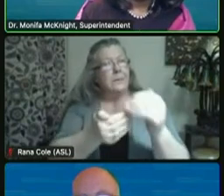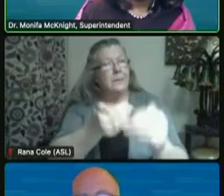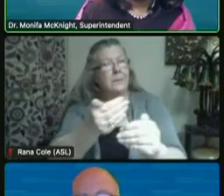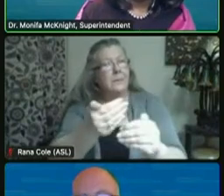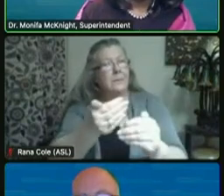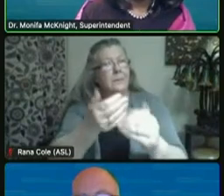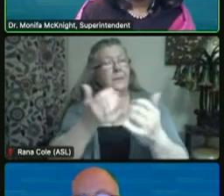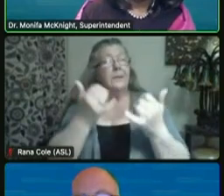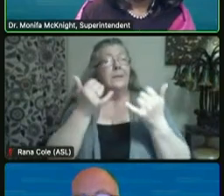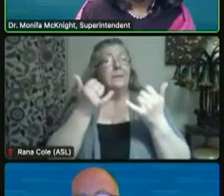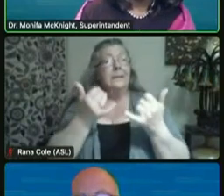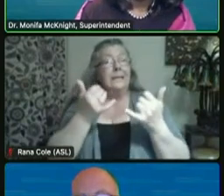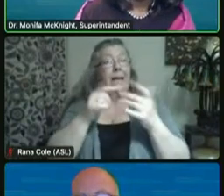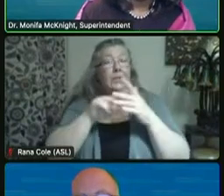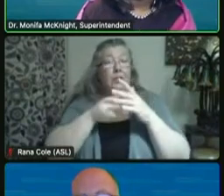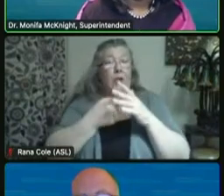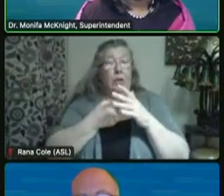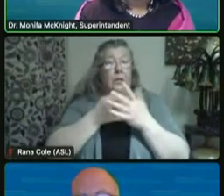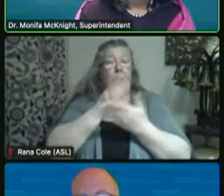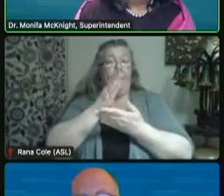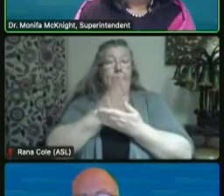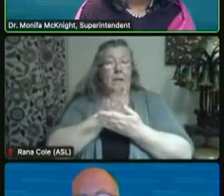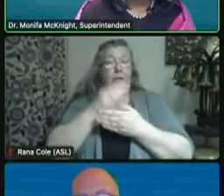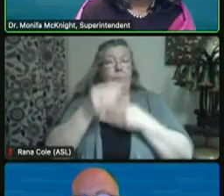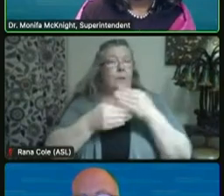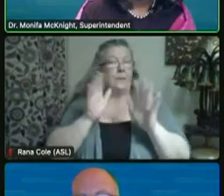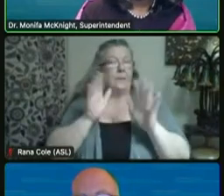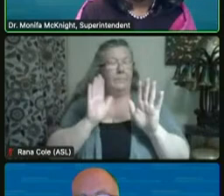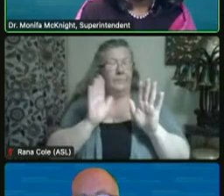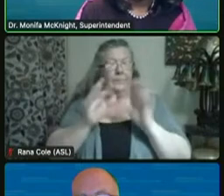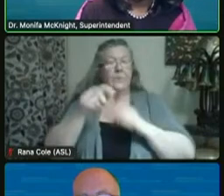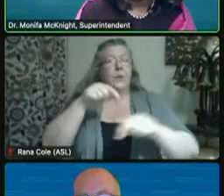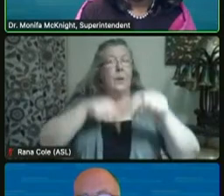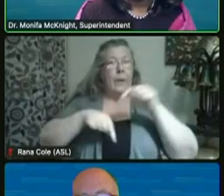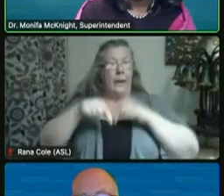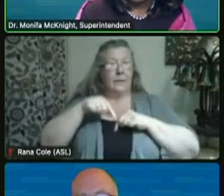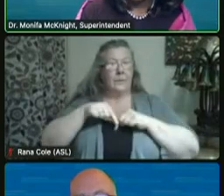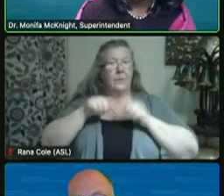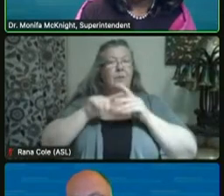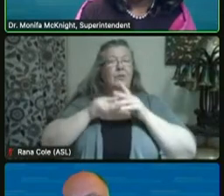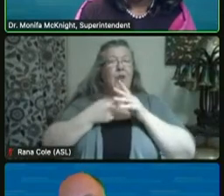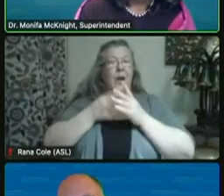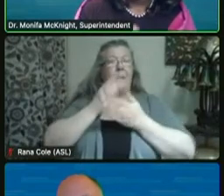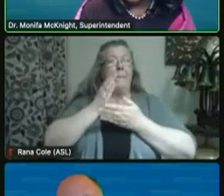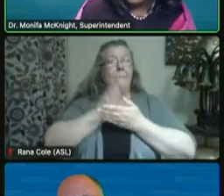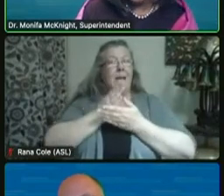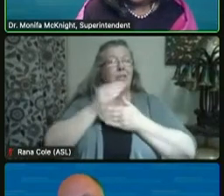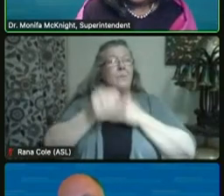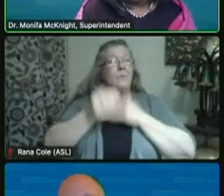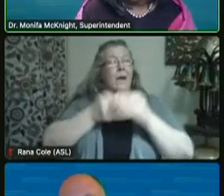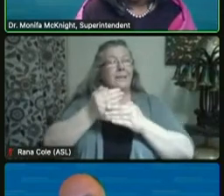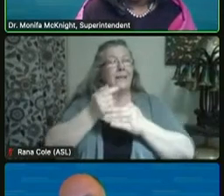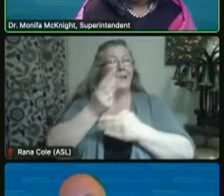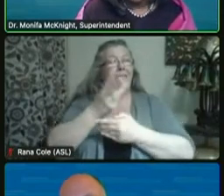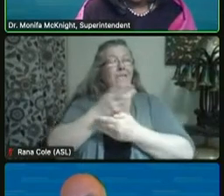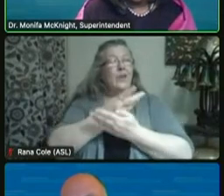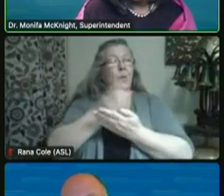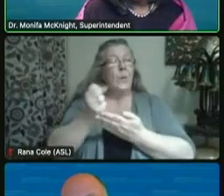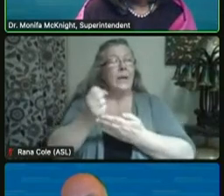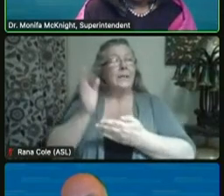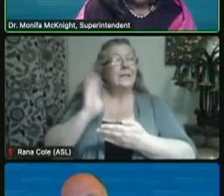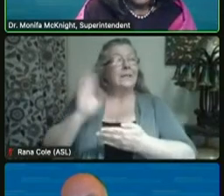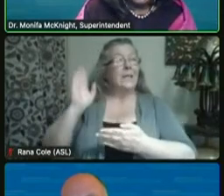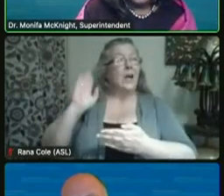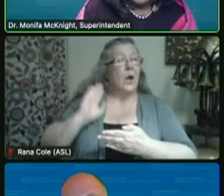officially kicks off our budget process. Actually, I'm going to take that back. We actually kicked the budget process off a couple of weeks ago when we had our first community conversation